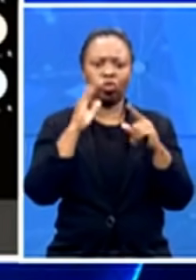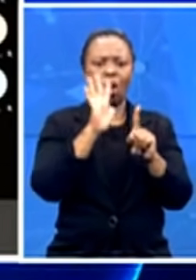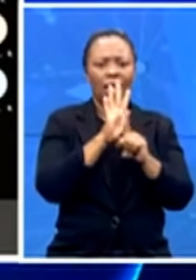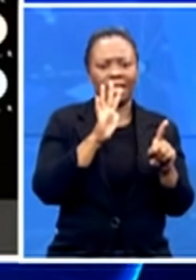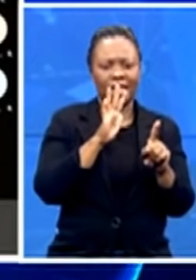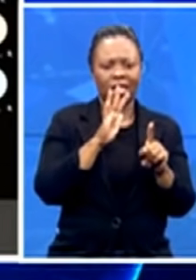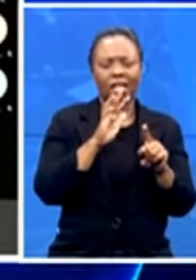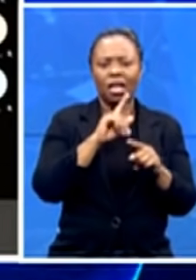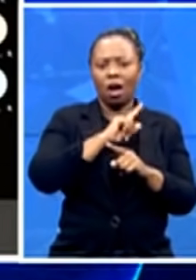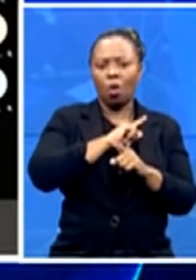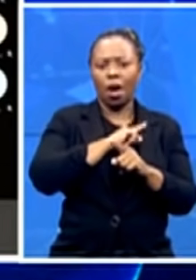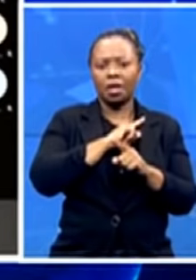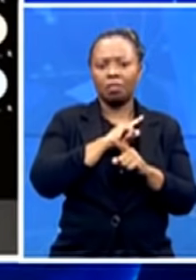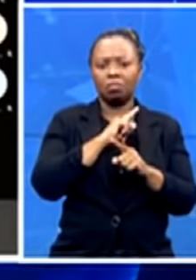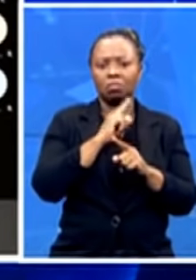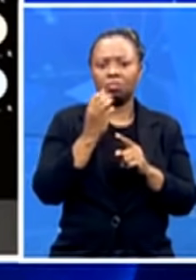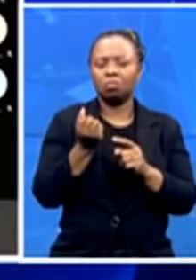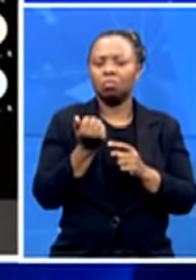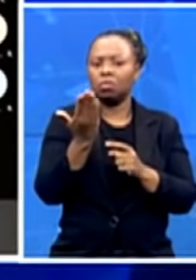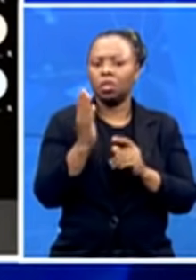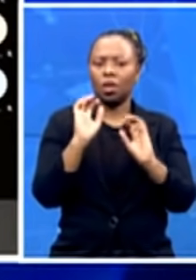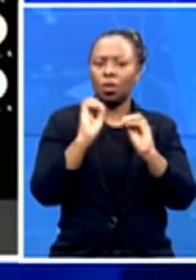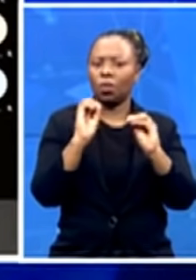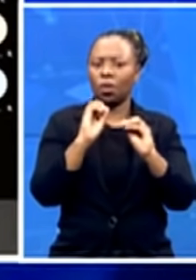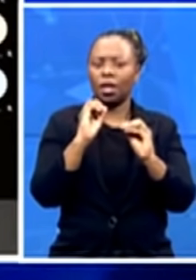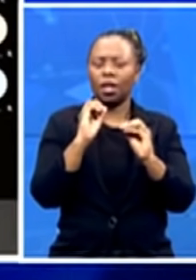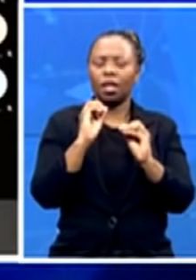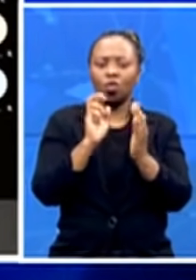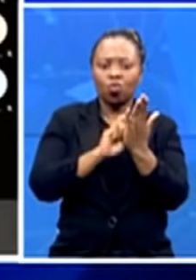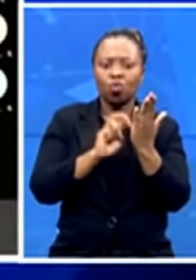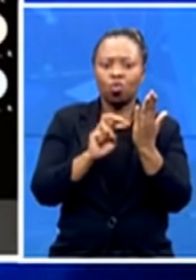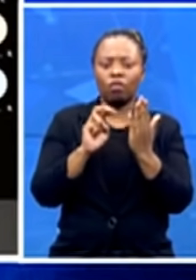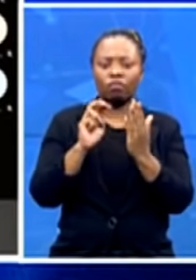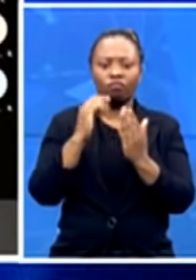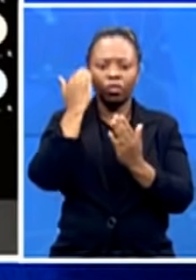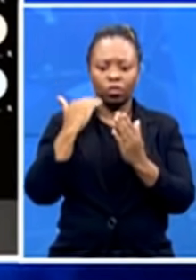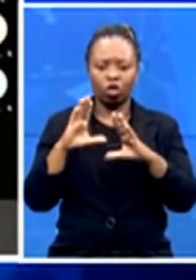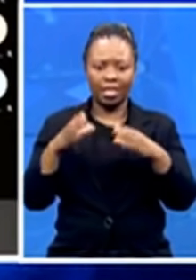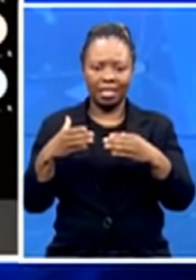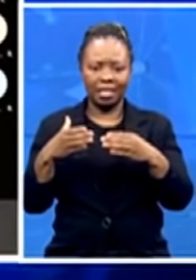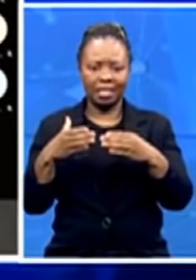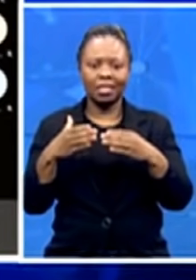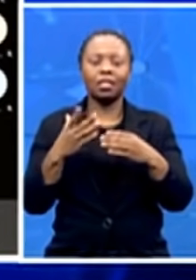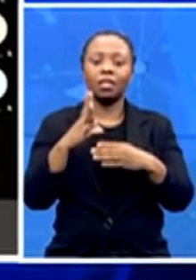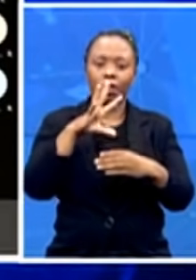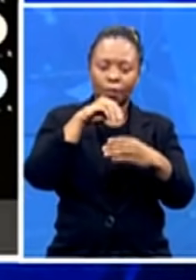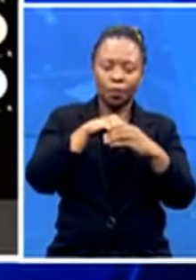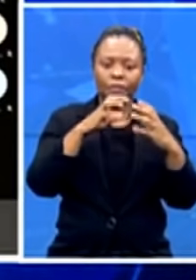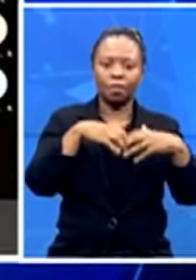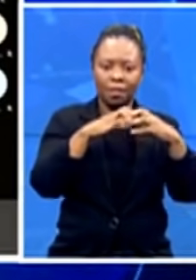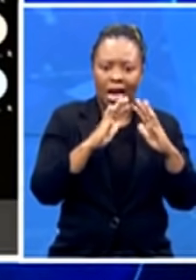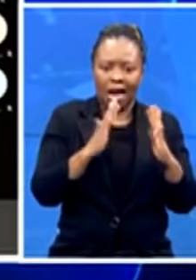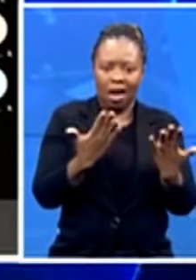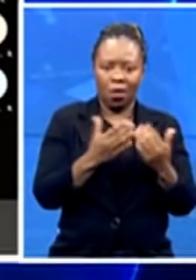of natural justice, including audi, in its formulation, and therefore falls foul of the Constitution of